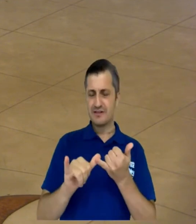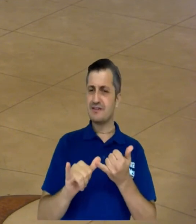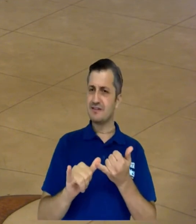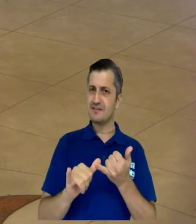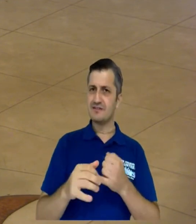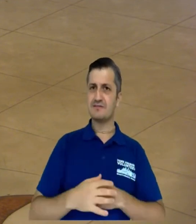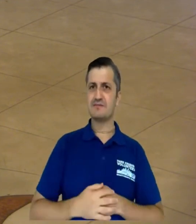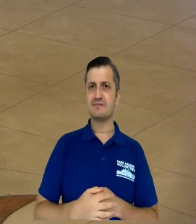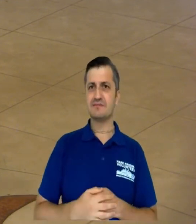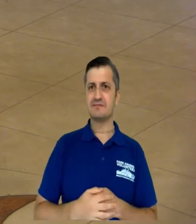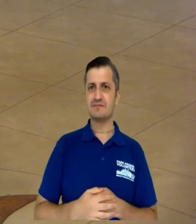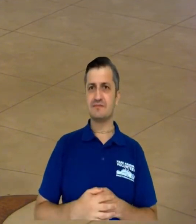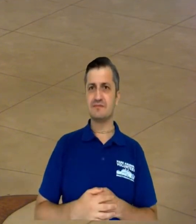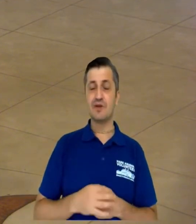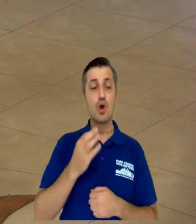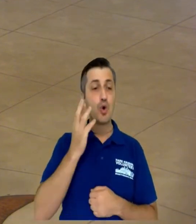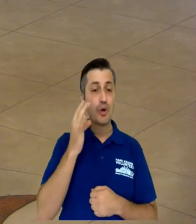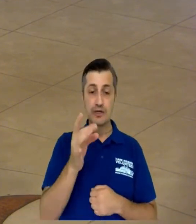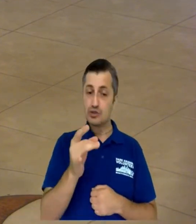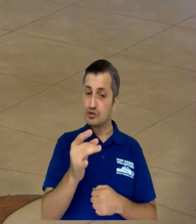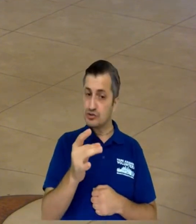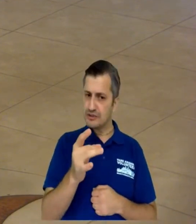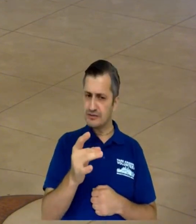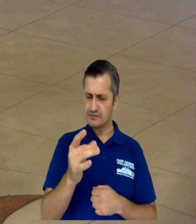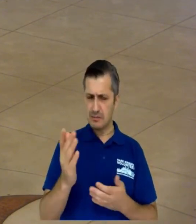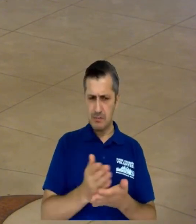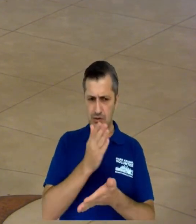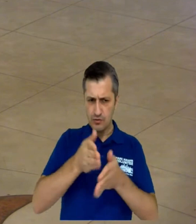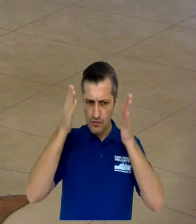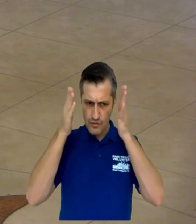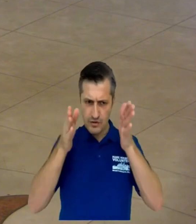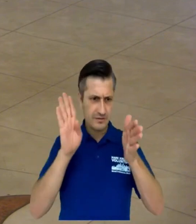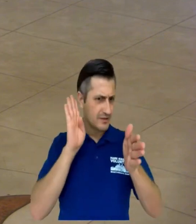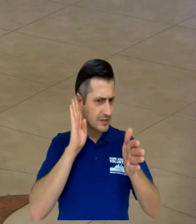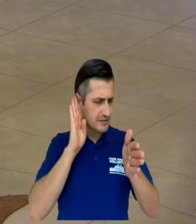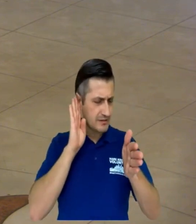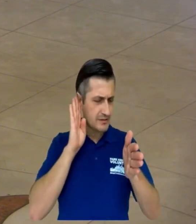to make sure that we're listening to the sound vibration. And